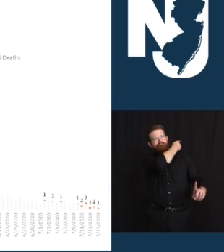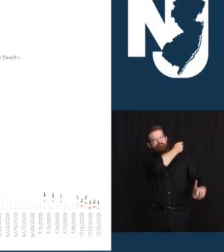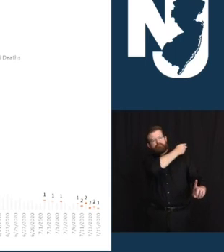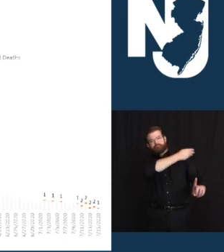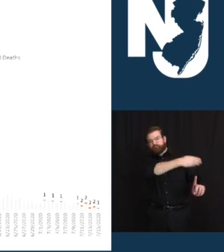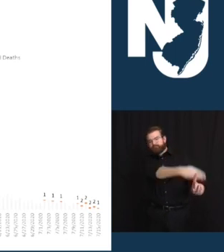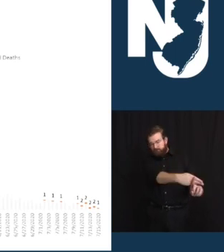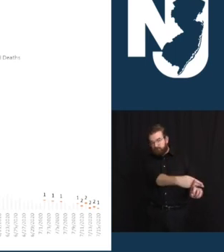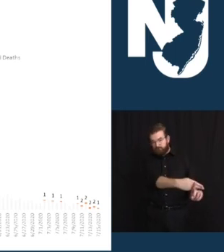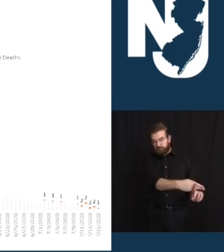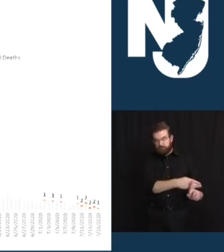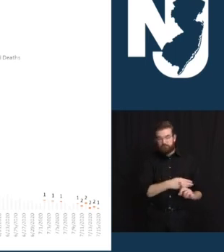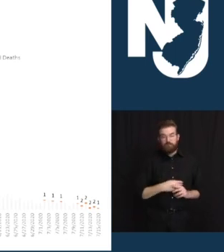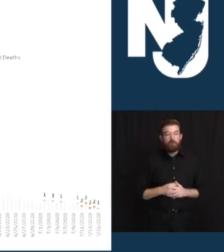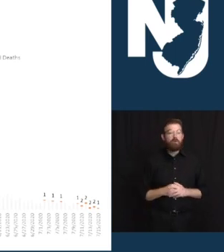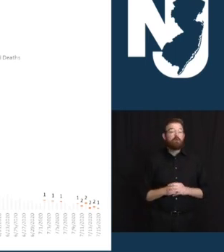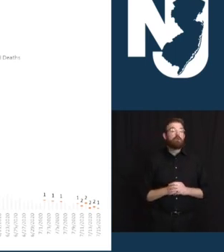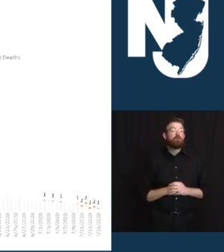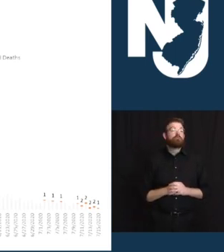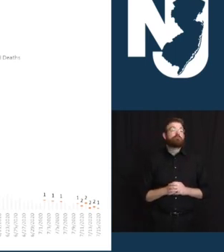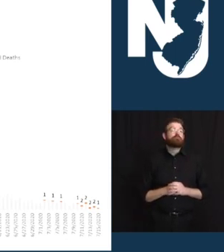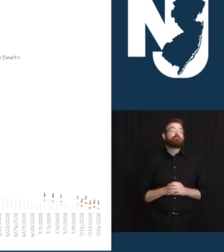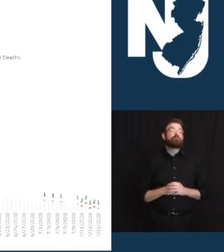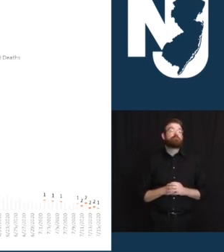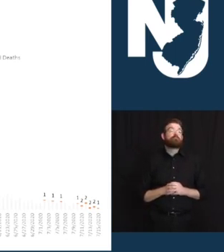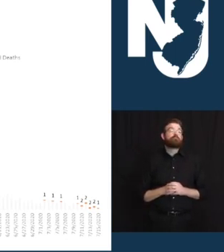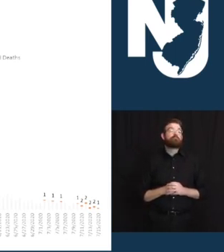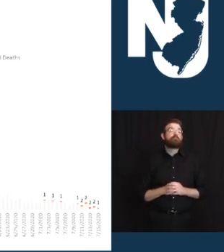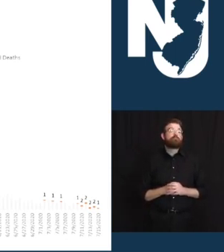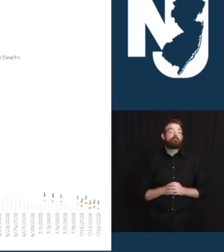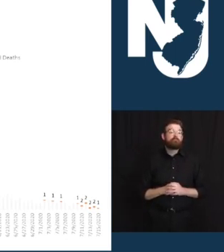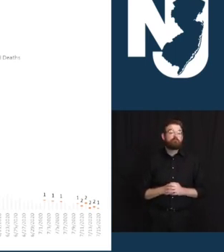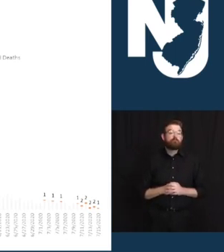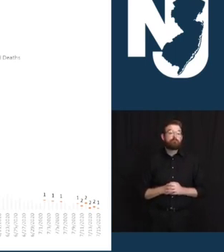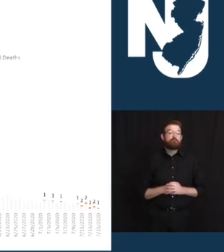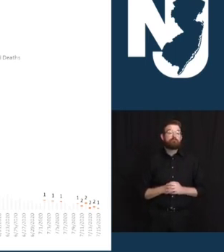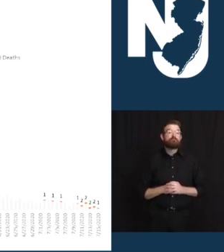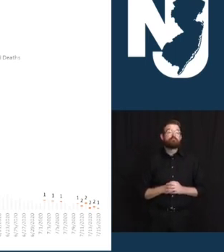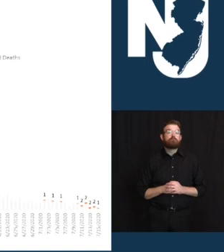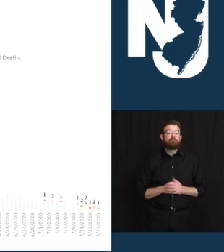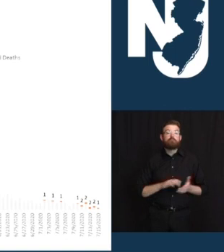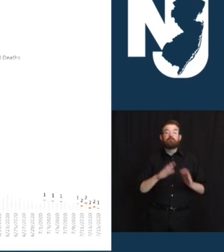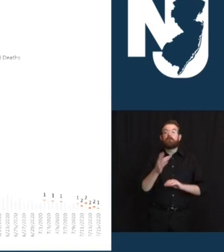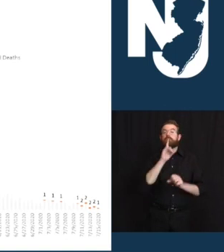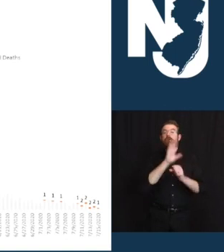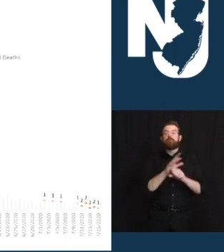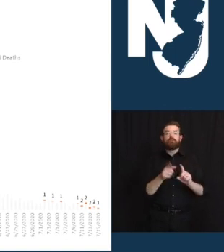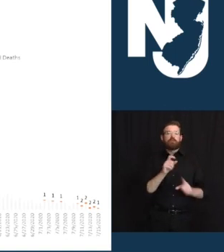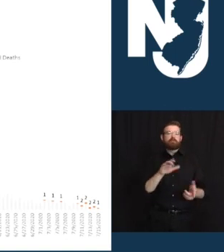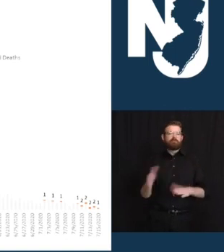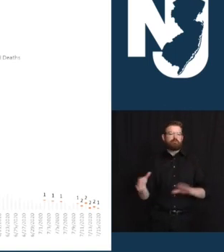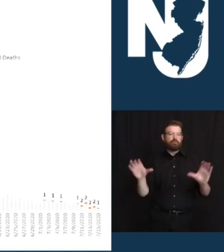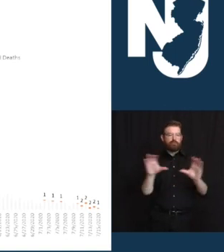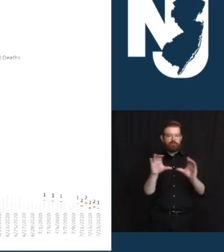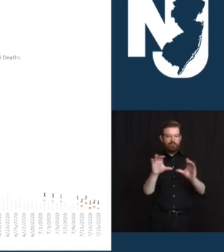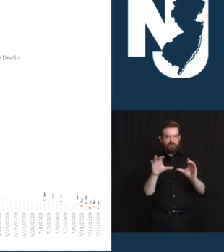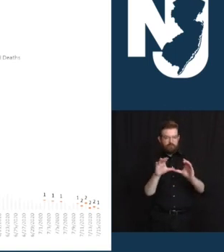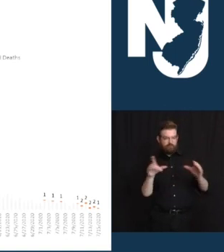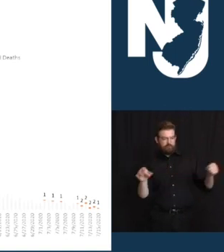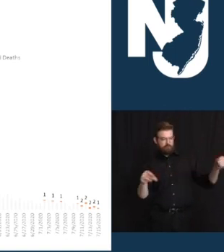death certificate verified. The timing of completion of the death certificates affects when these numbers are